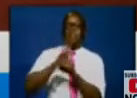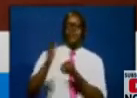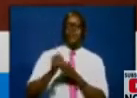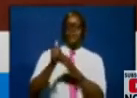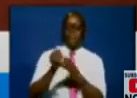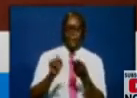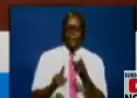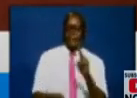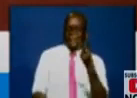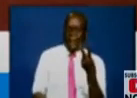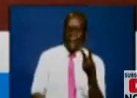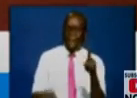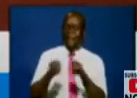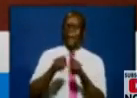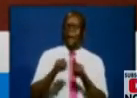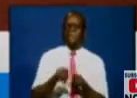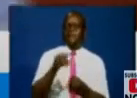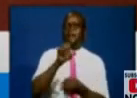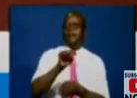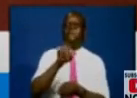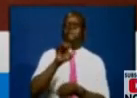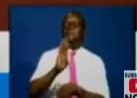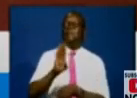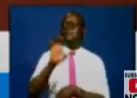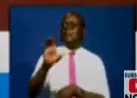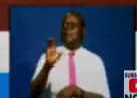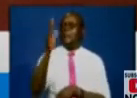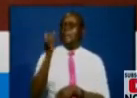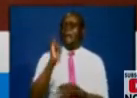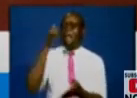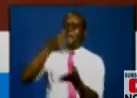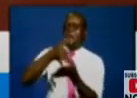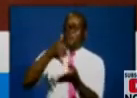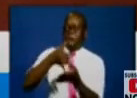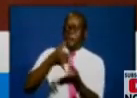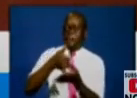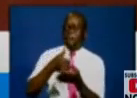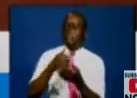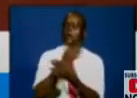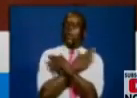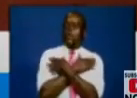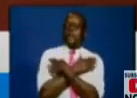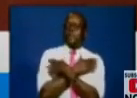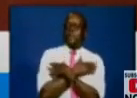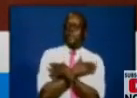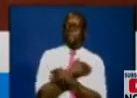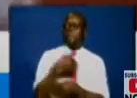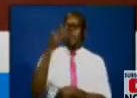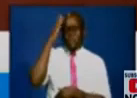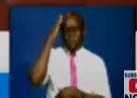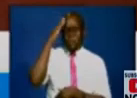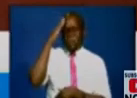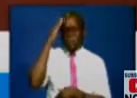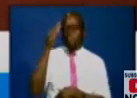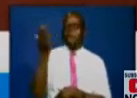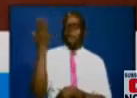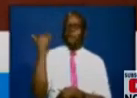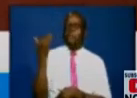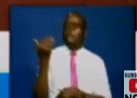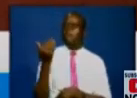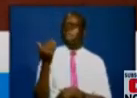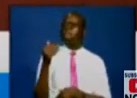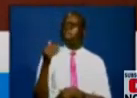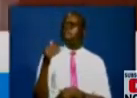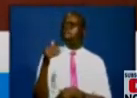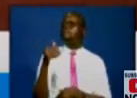secondly, as SBC, that by including colleagues, you know, there are former fishermen here,